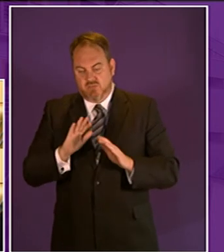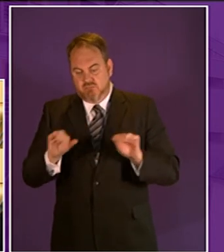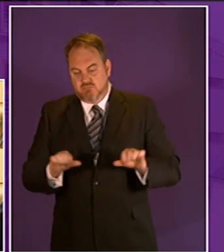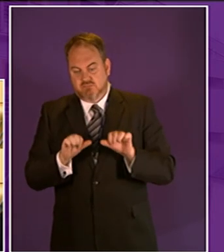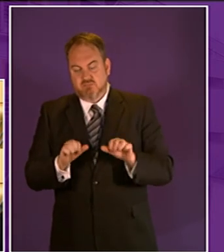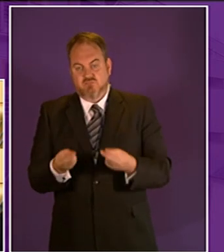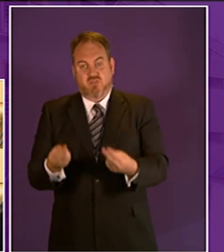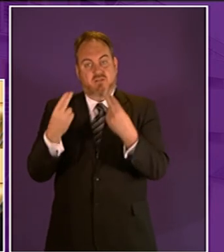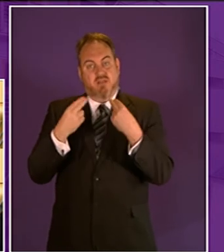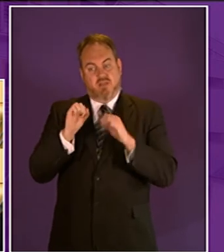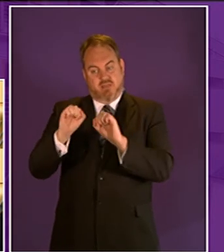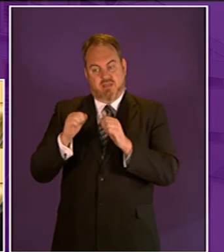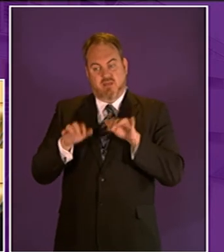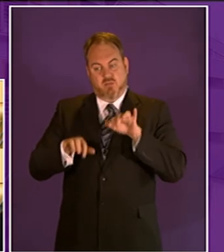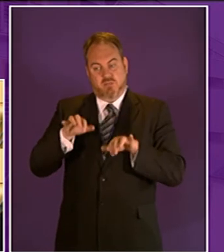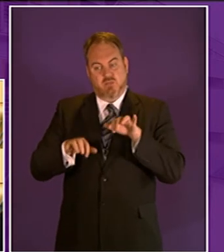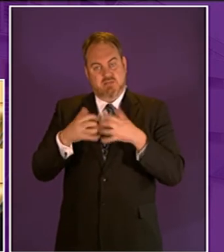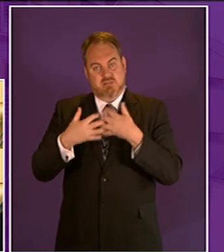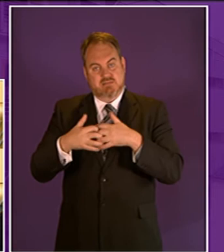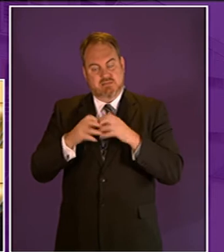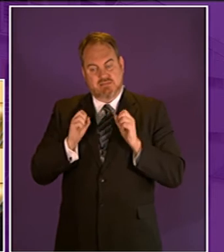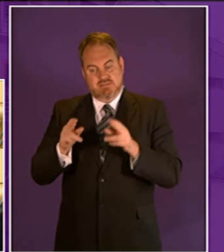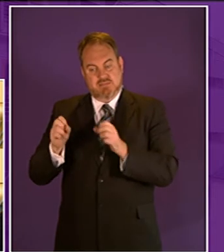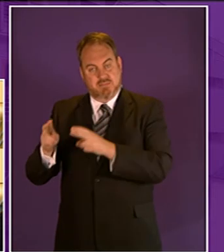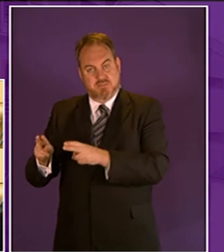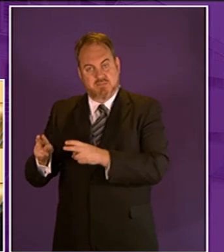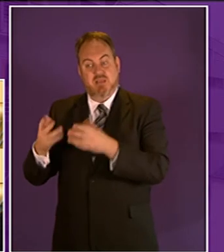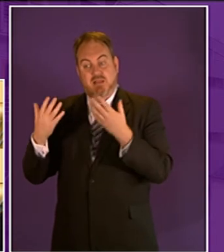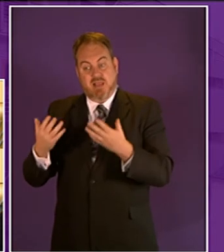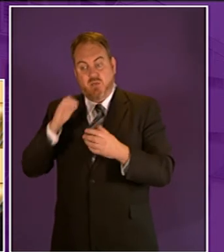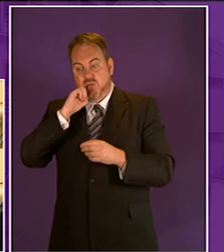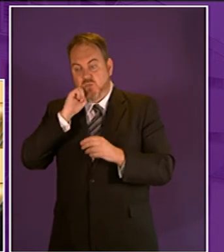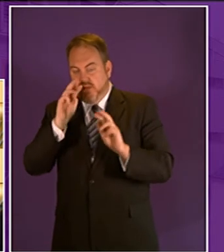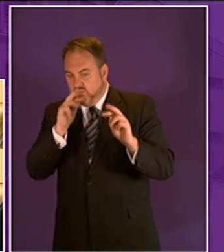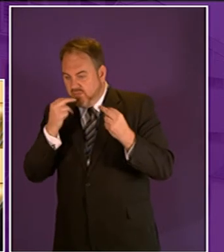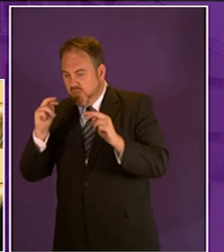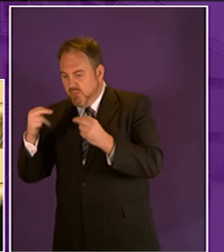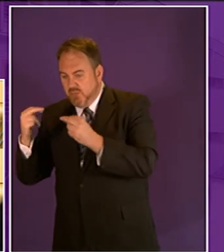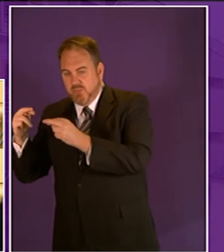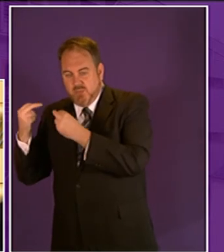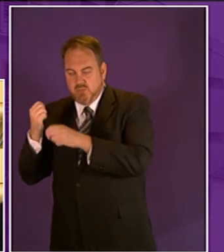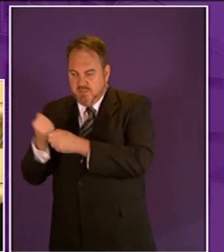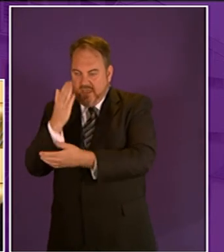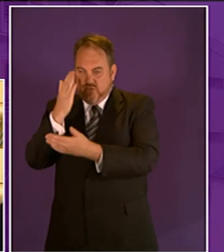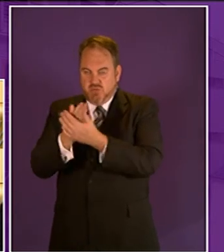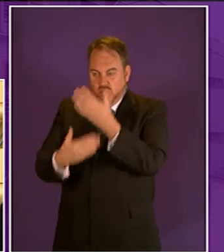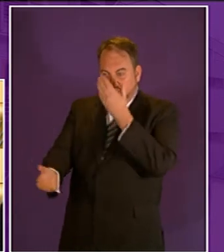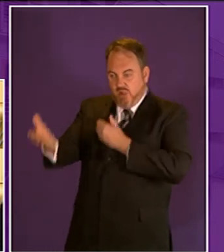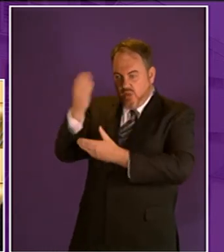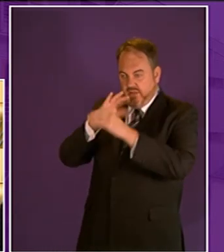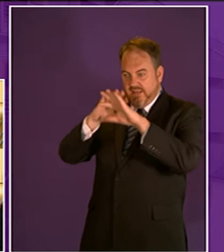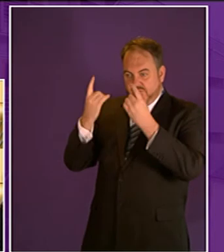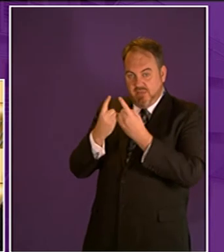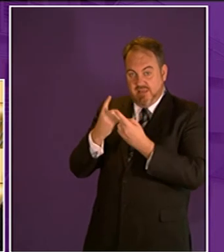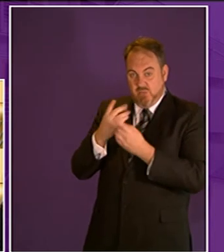and their computers. But the next phase is now about the reviews that are underway to make sure that we learn all the lessons from this